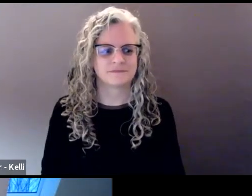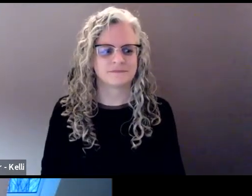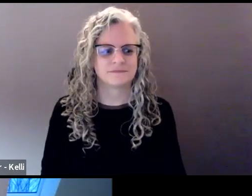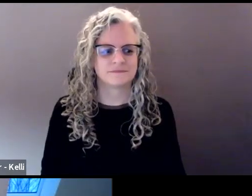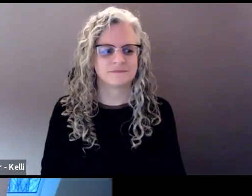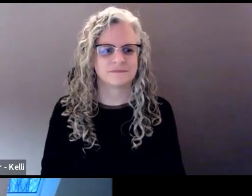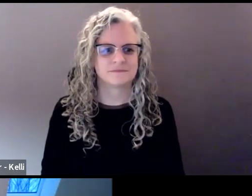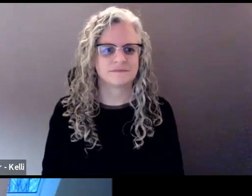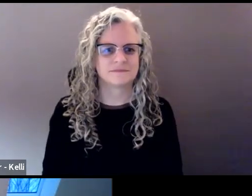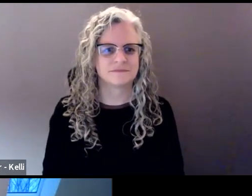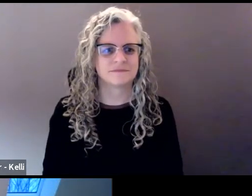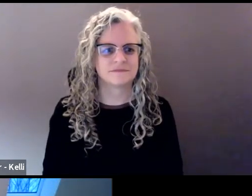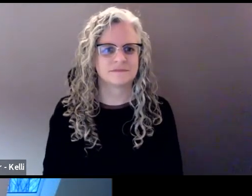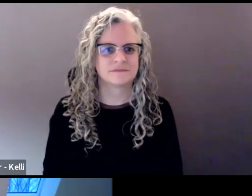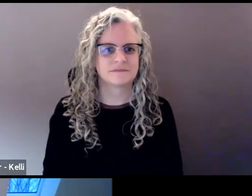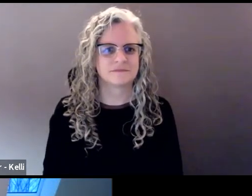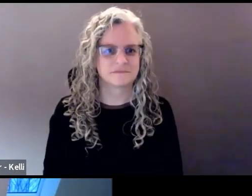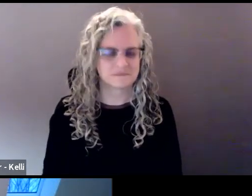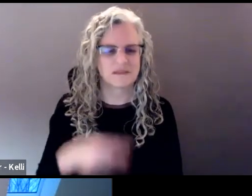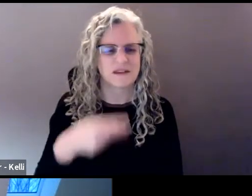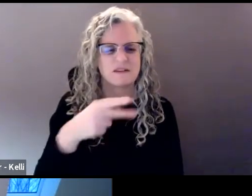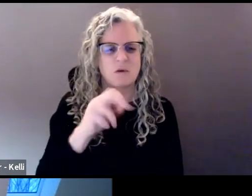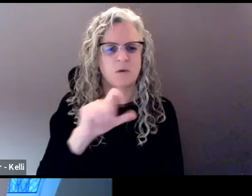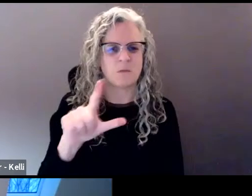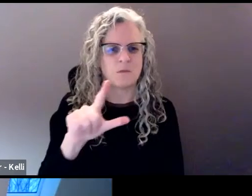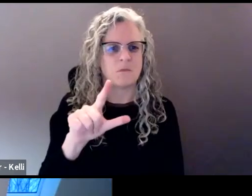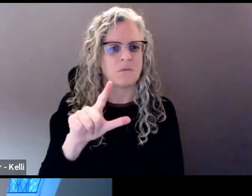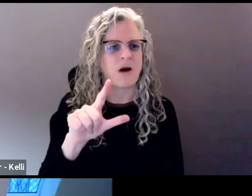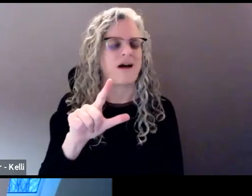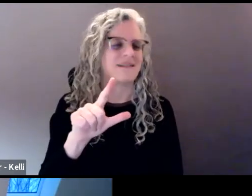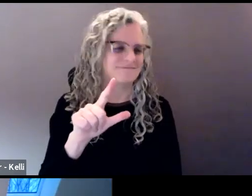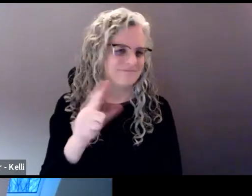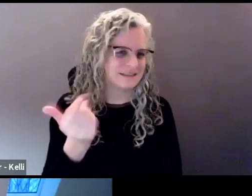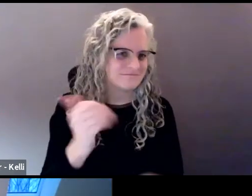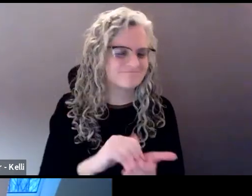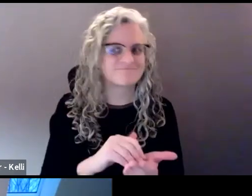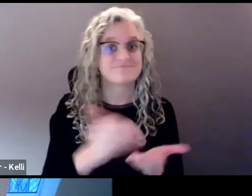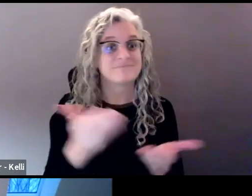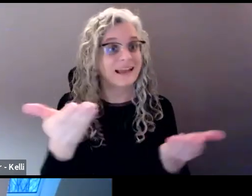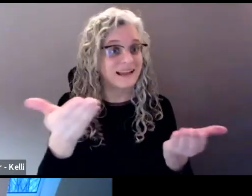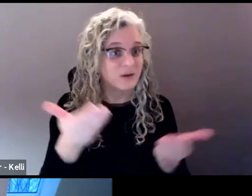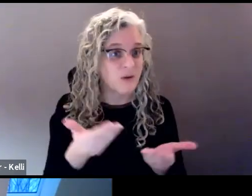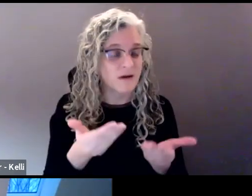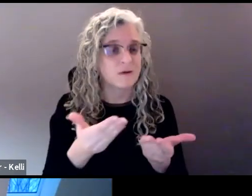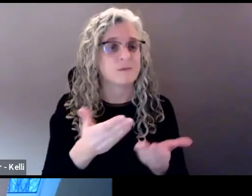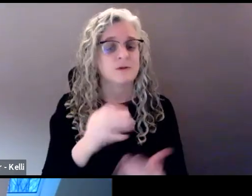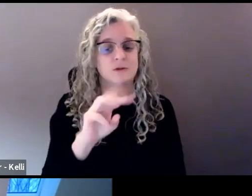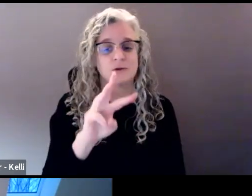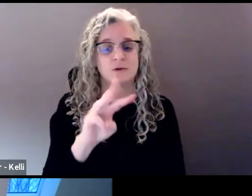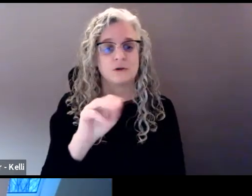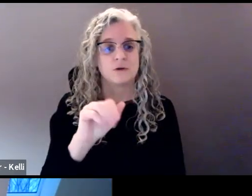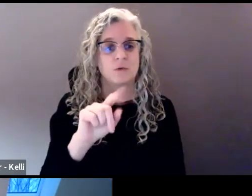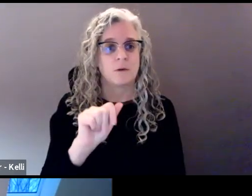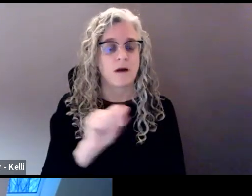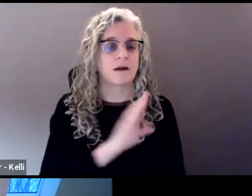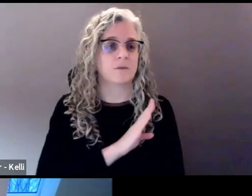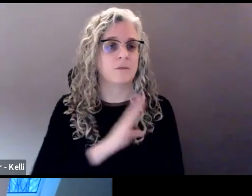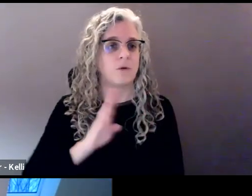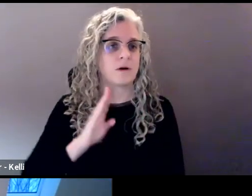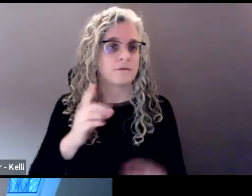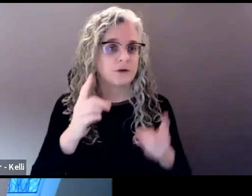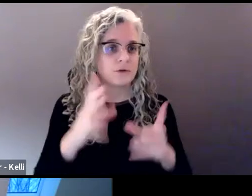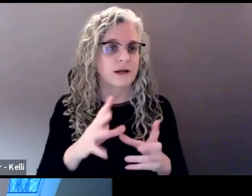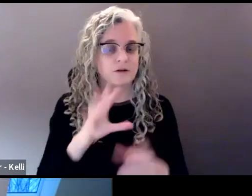Thank you so much. Again, for those of you just joining us, welcome to the WMATA Board of Directors Fiscal Year